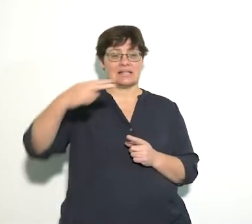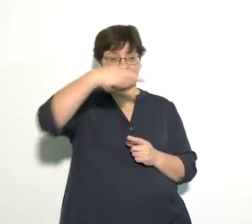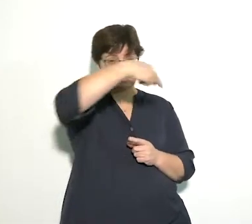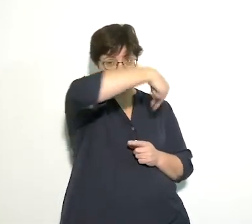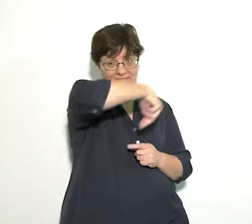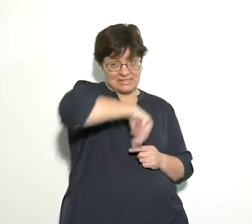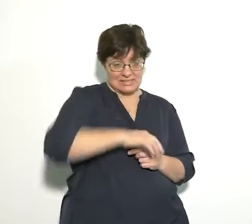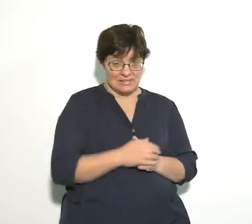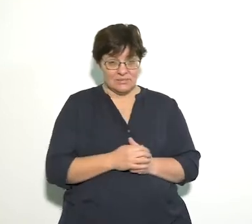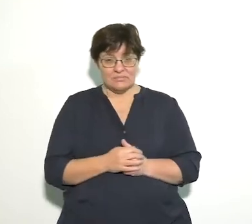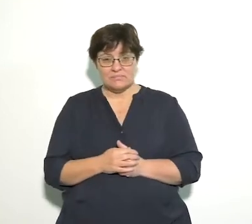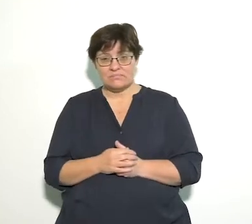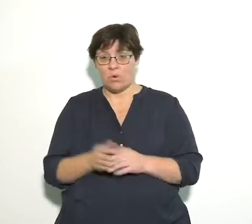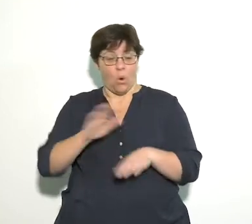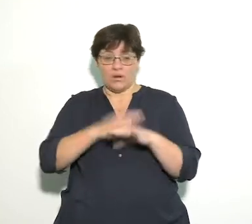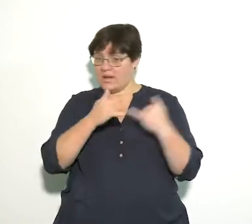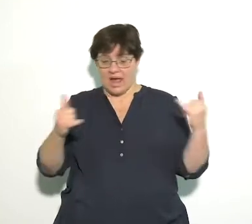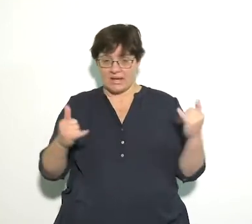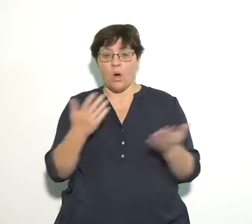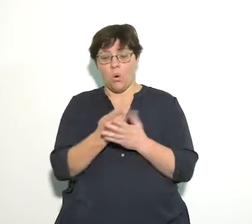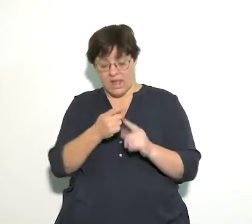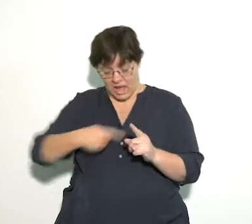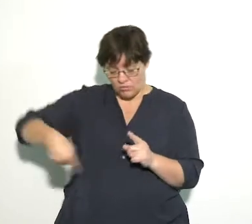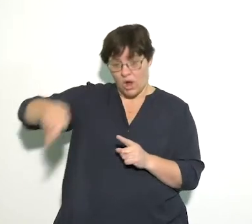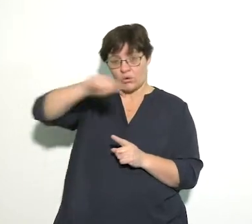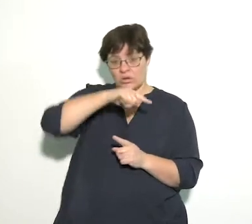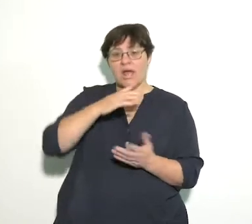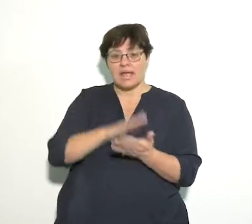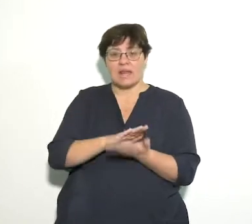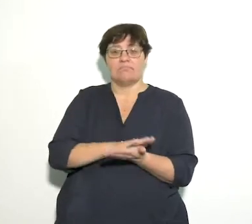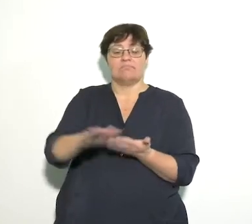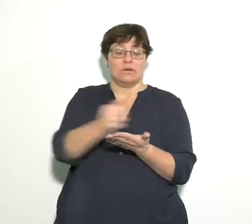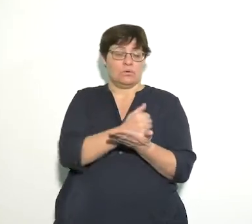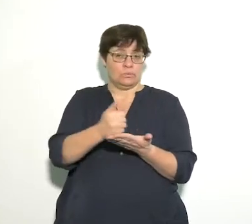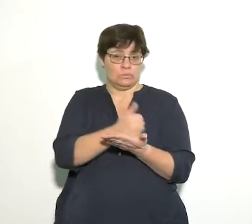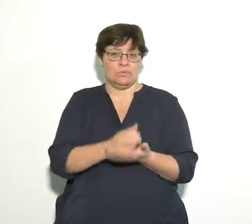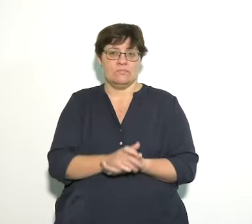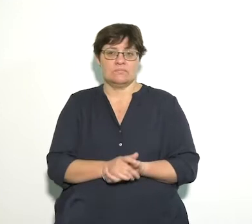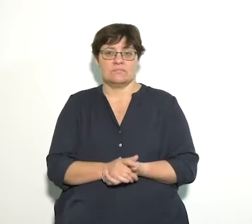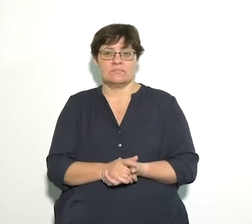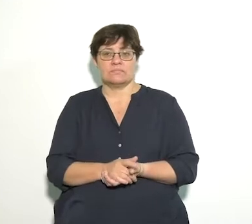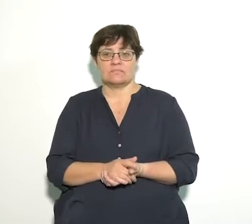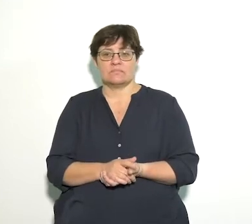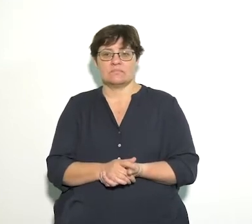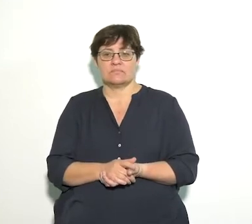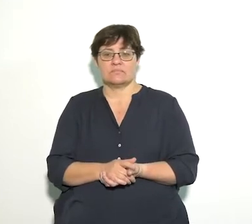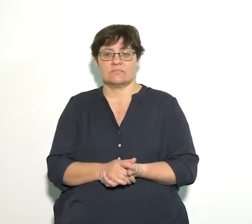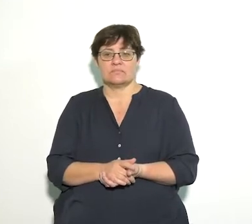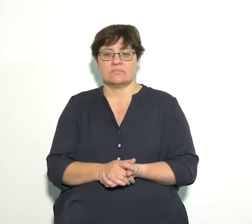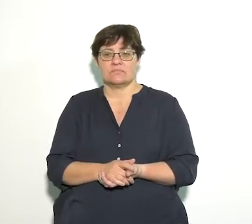cutting around it, not on the line, just around so that we can stick it down. So we bubble cut like